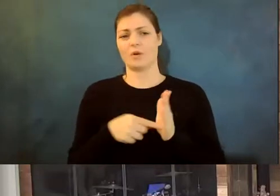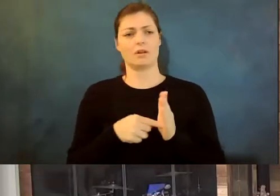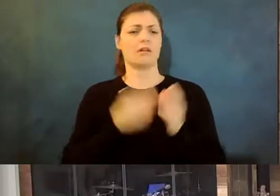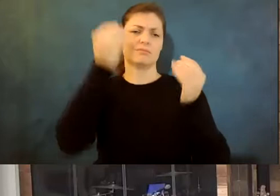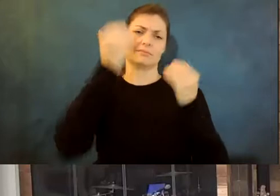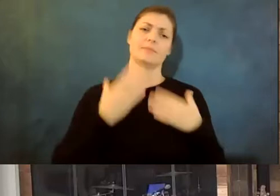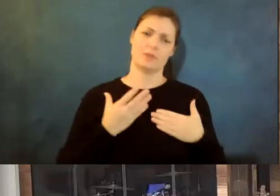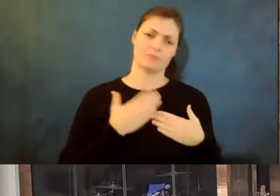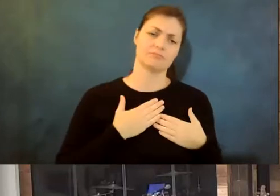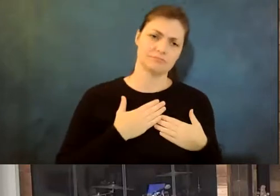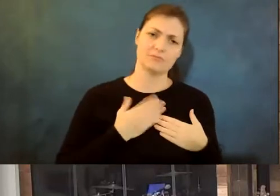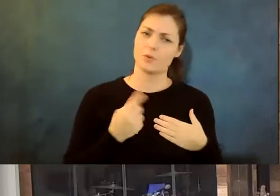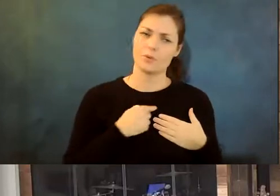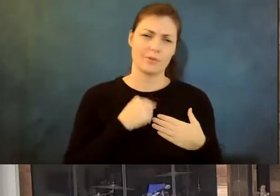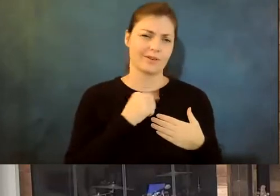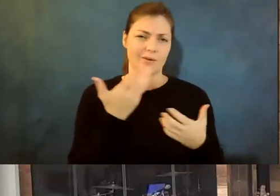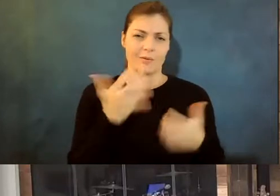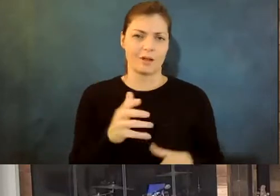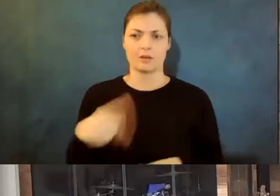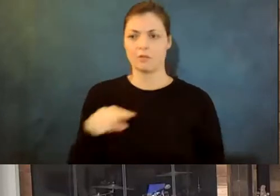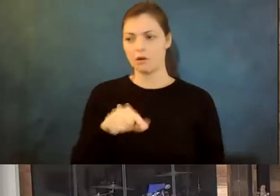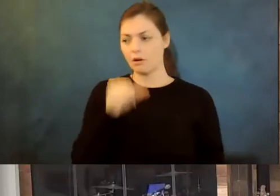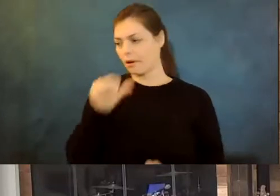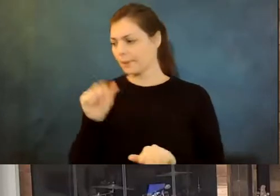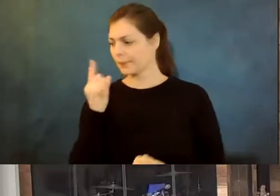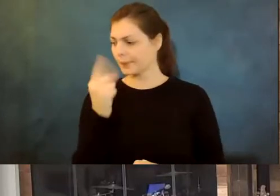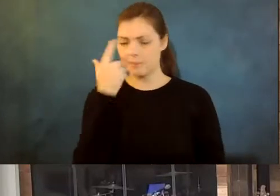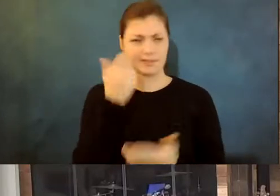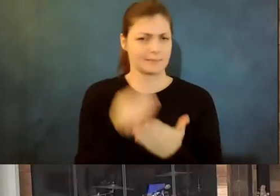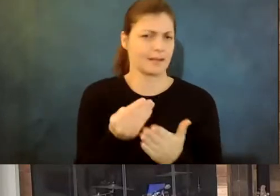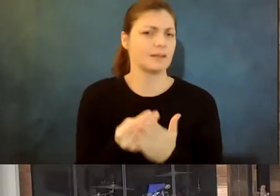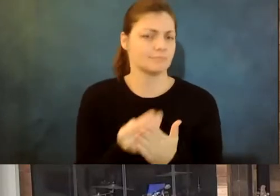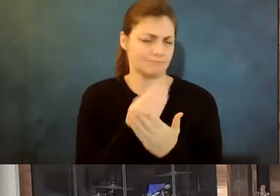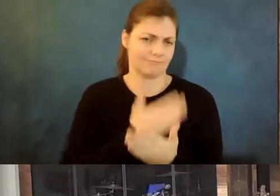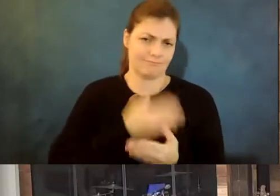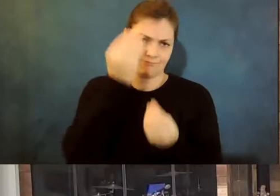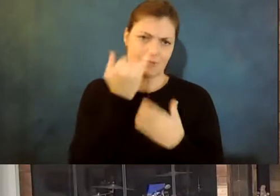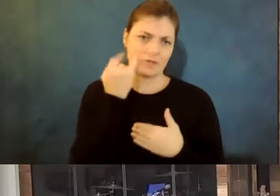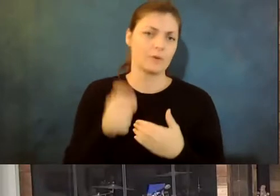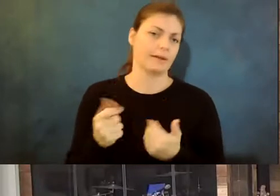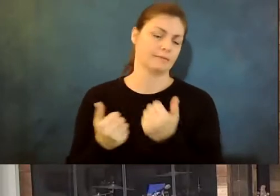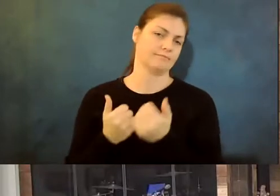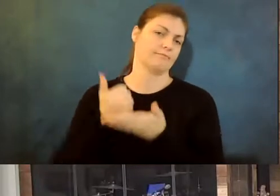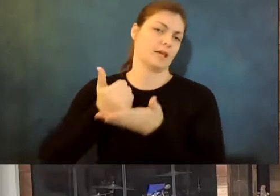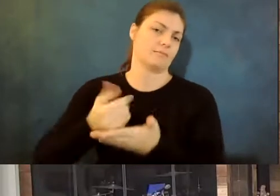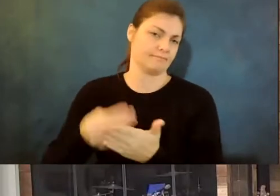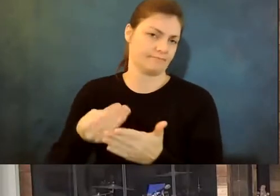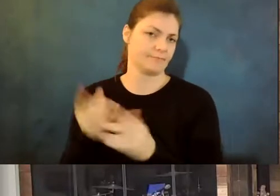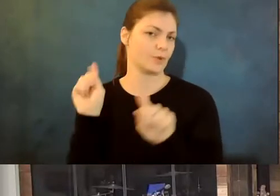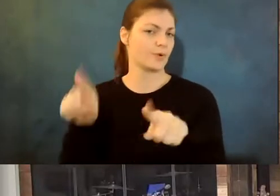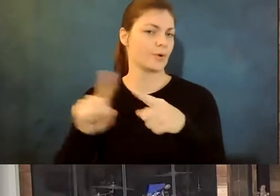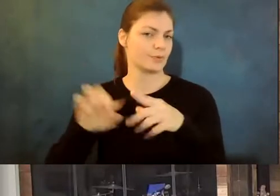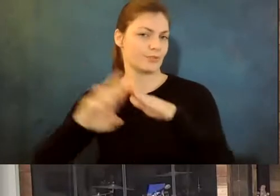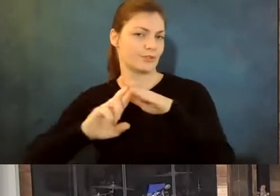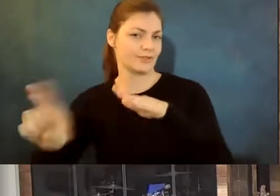know. We never want that to be the only reason you can't go. So please let us know if that's the reason. But we'd love to have any